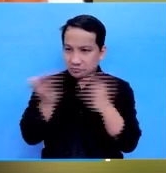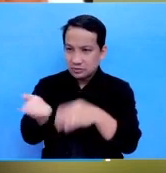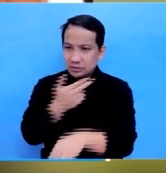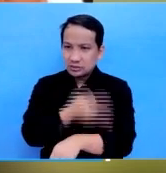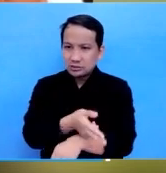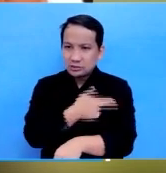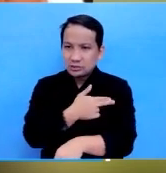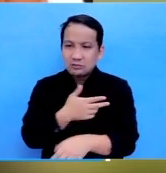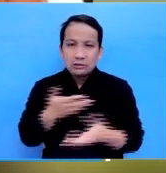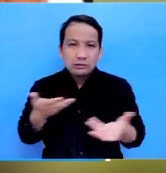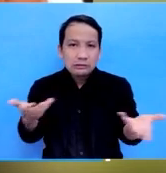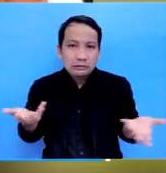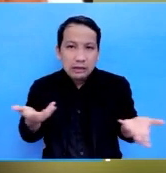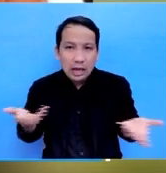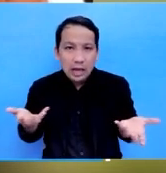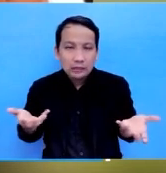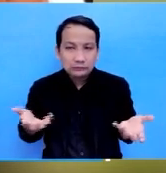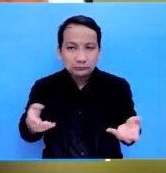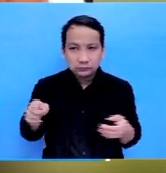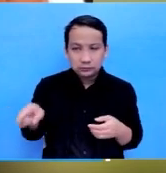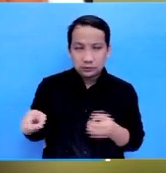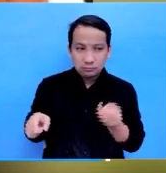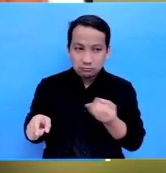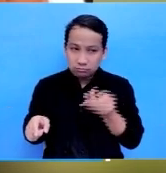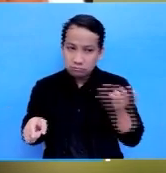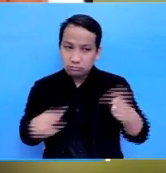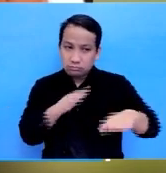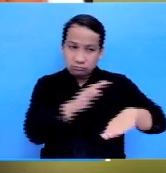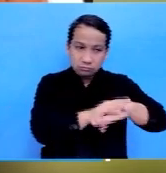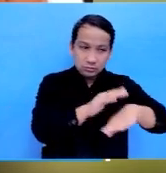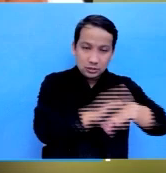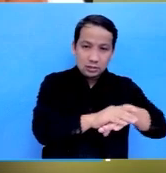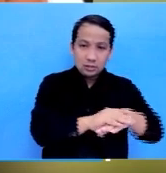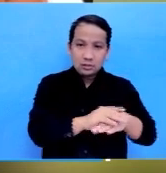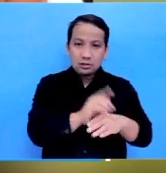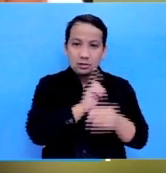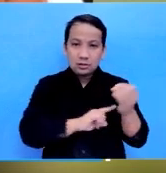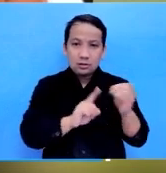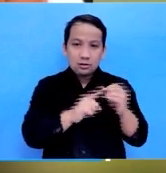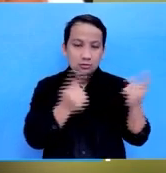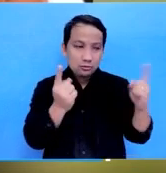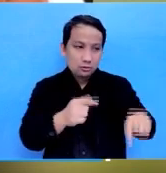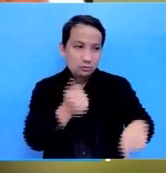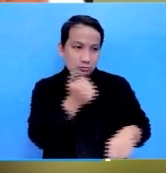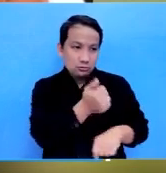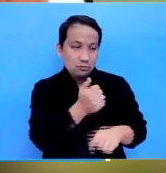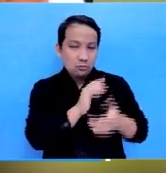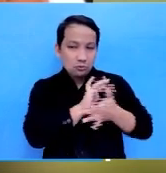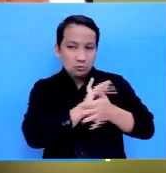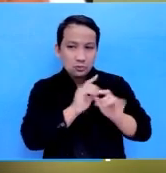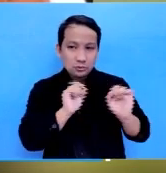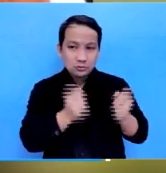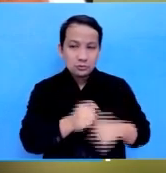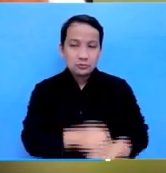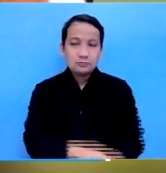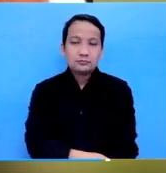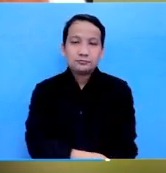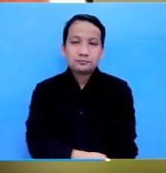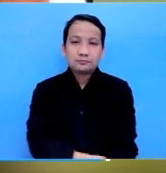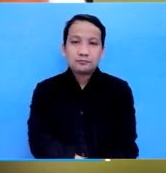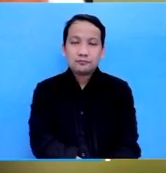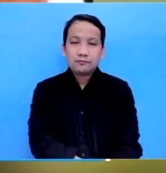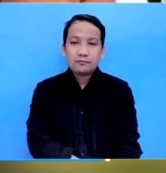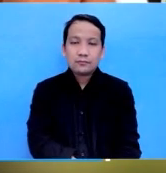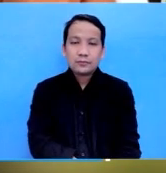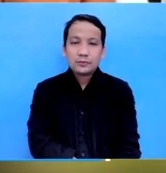magbabase based on being alarmed again with what's happening to our COVID situation? Yes,